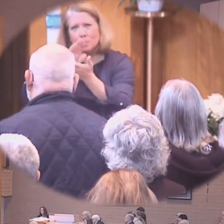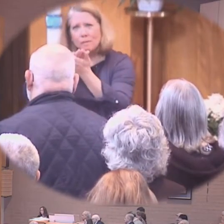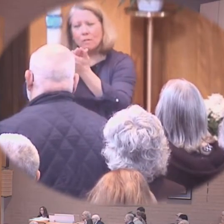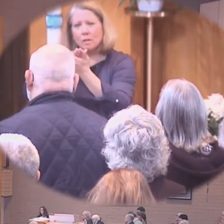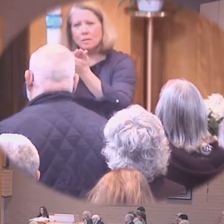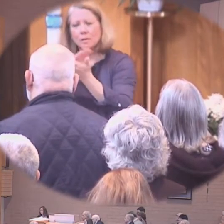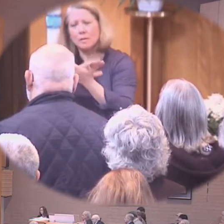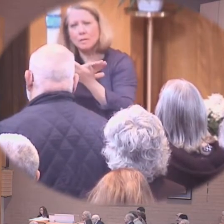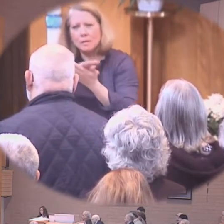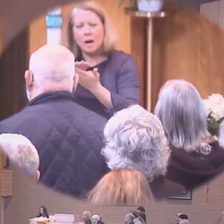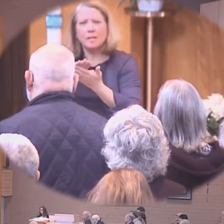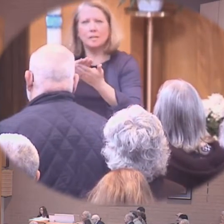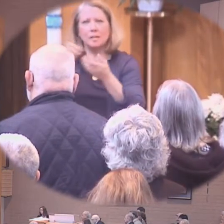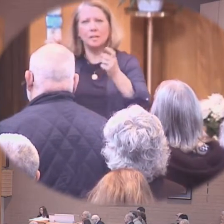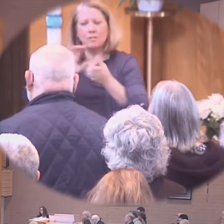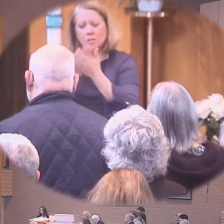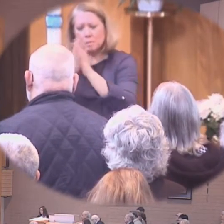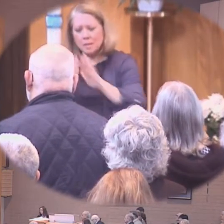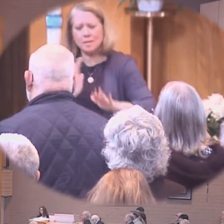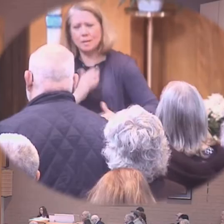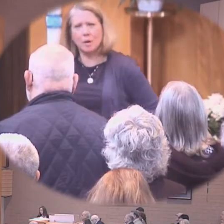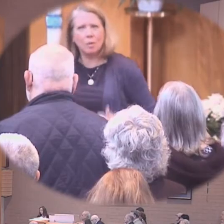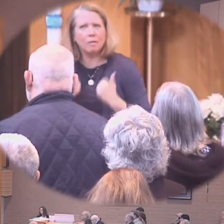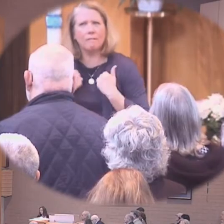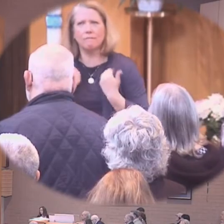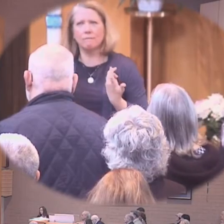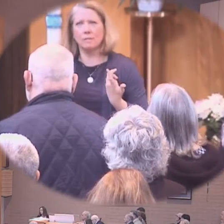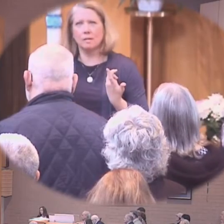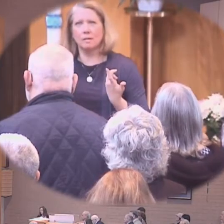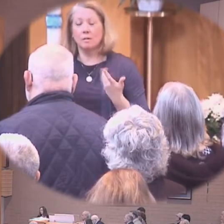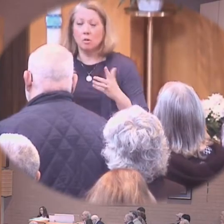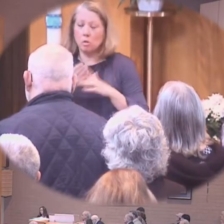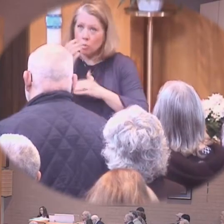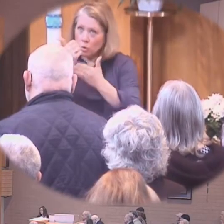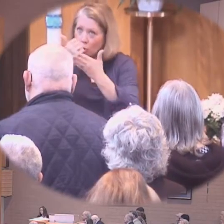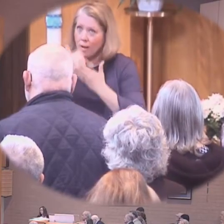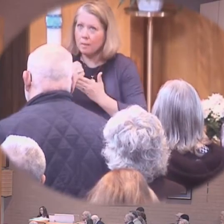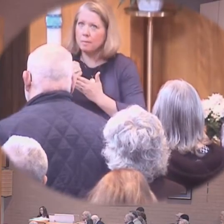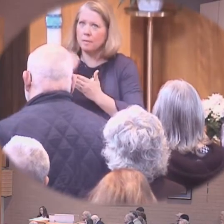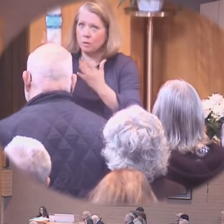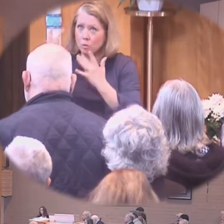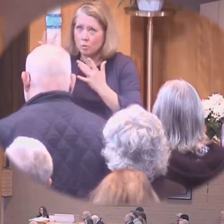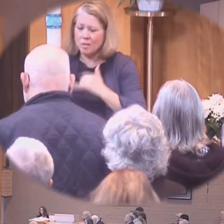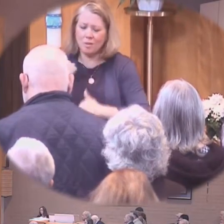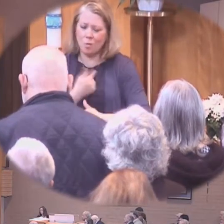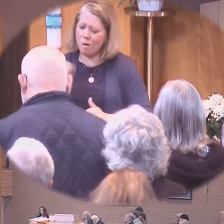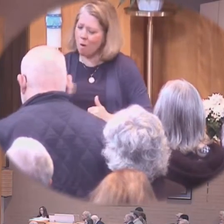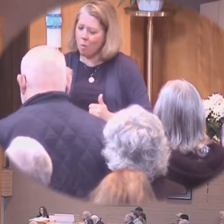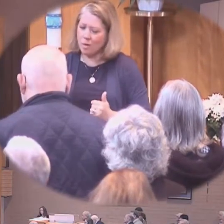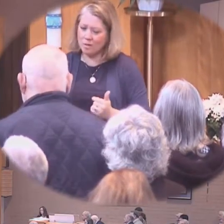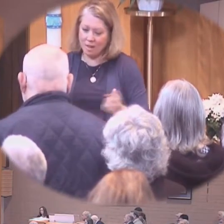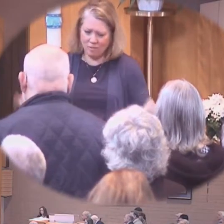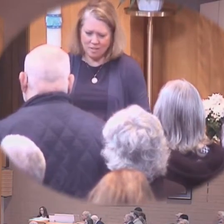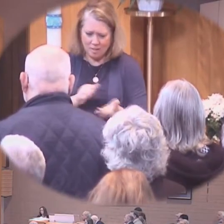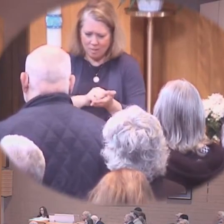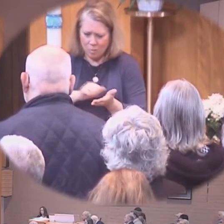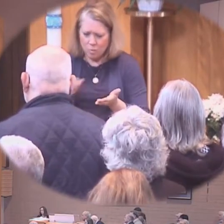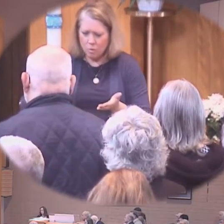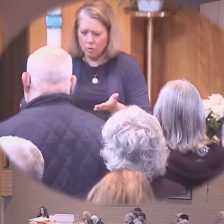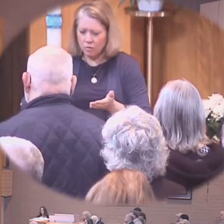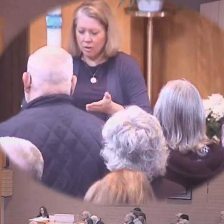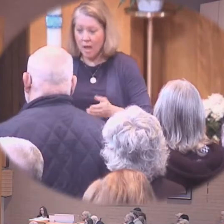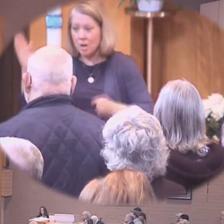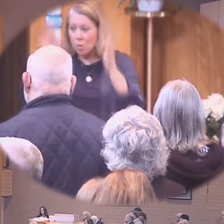evil. Graciously grant peace in our days, that by the help of your mercy we may be always free from sin and safe from all